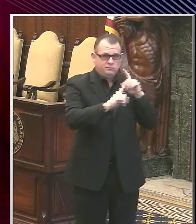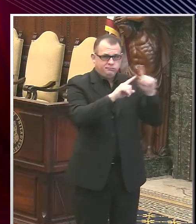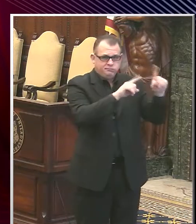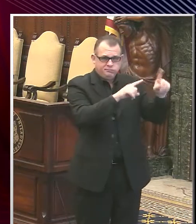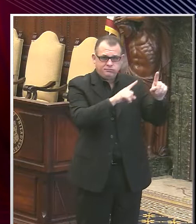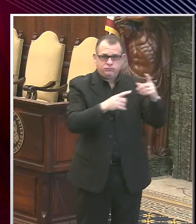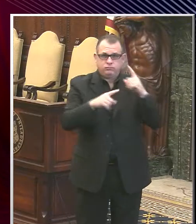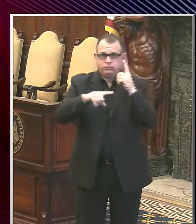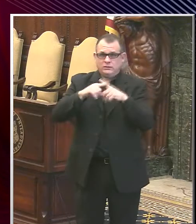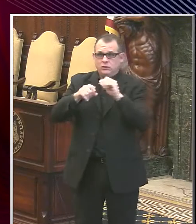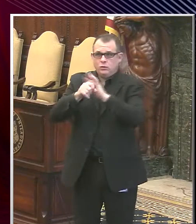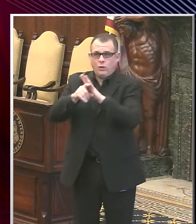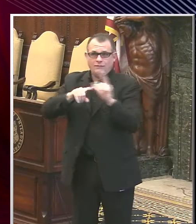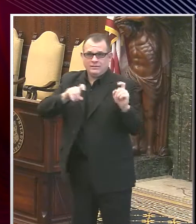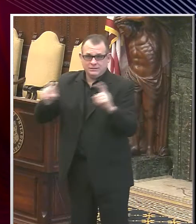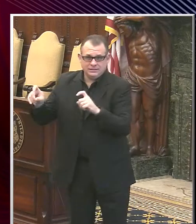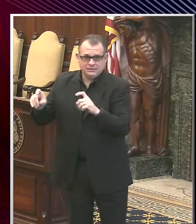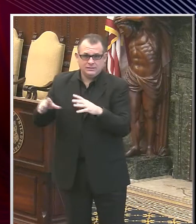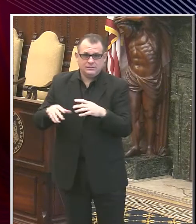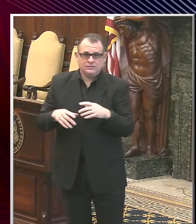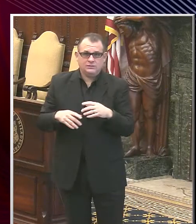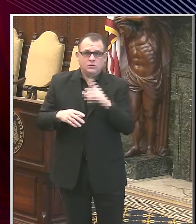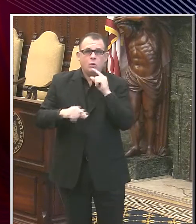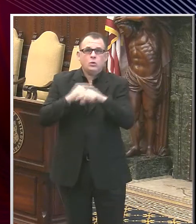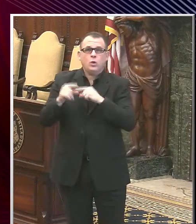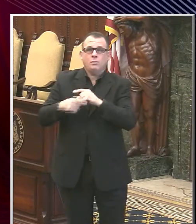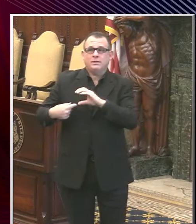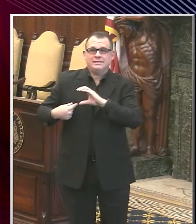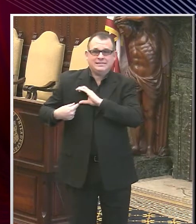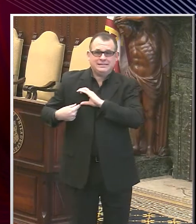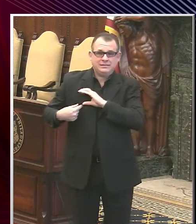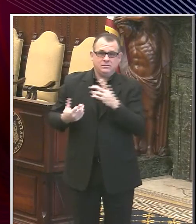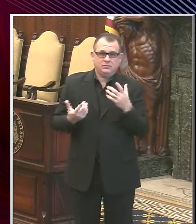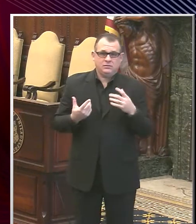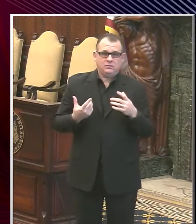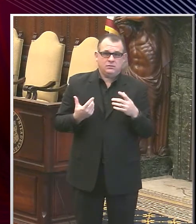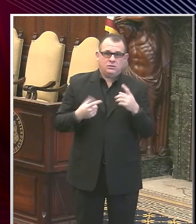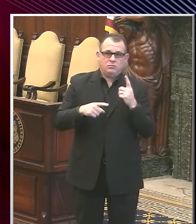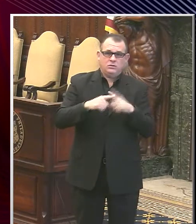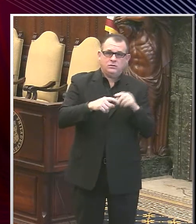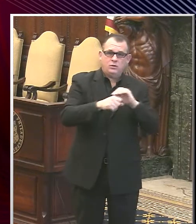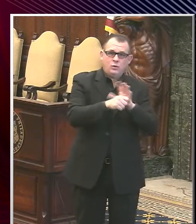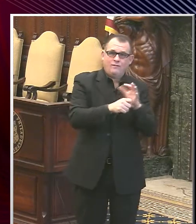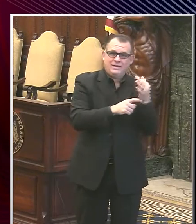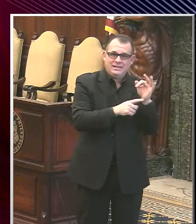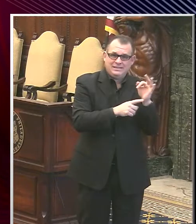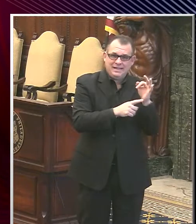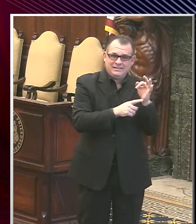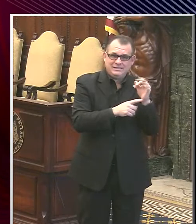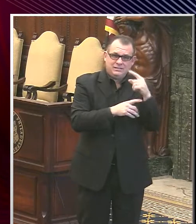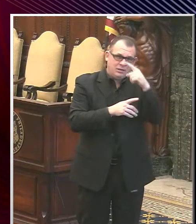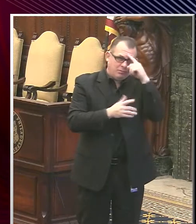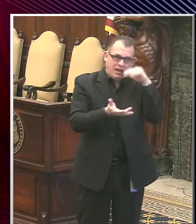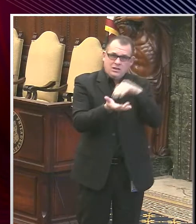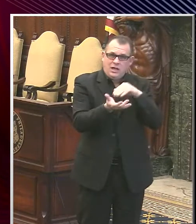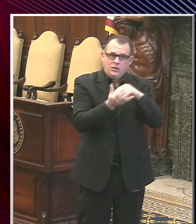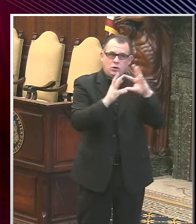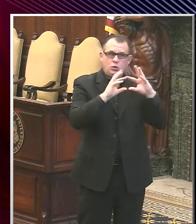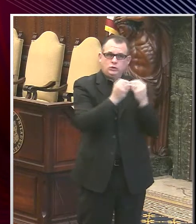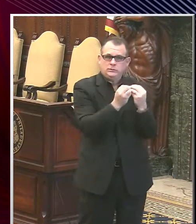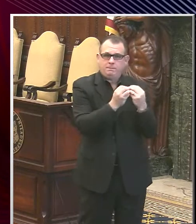is COVID testing. Global Citizen, in partnership with the Black Doctors COVID-19 Consortium, is